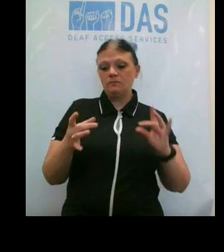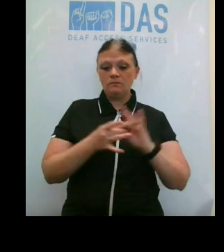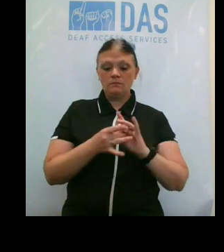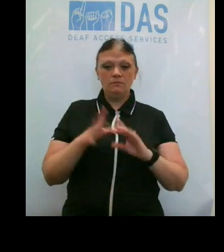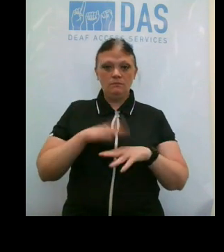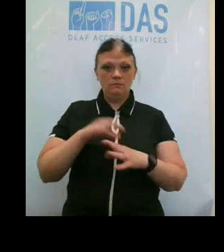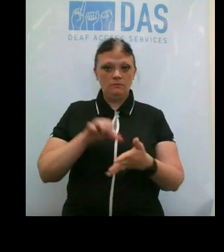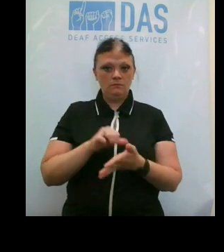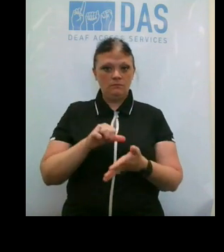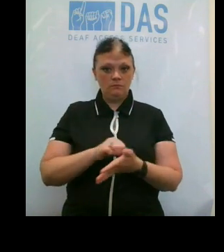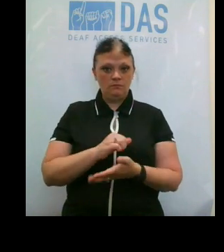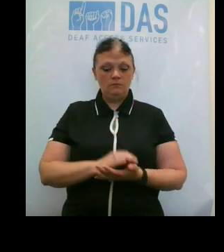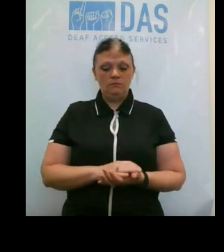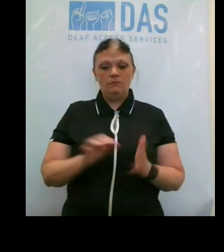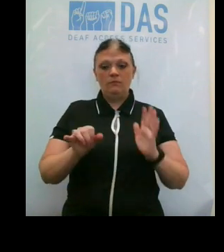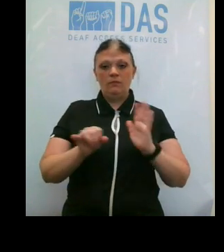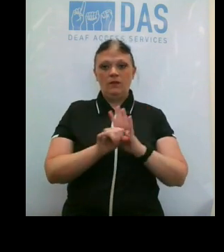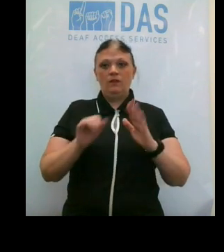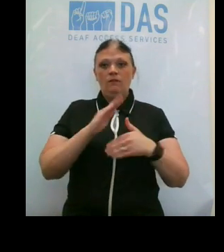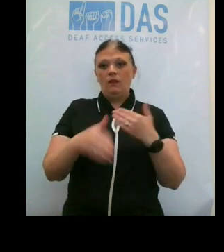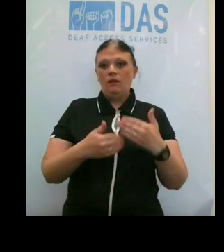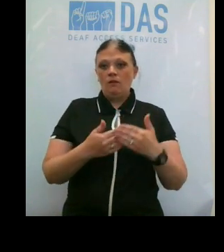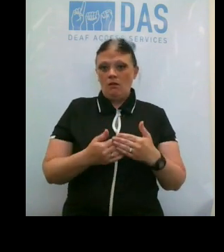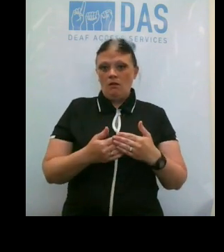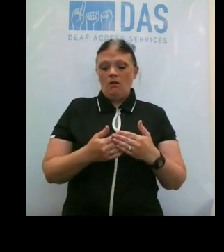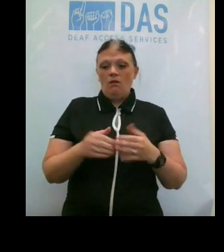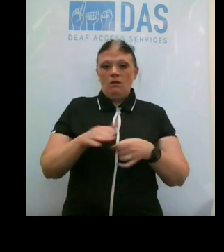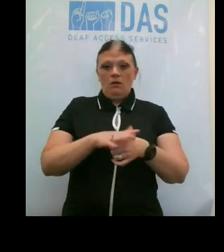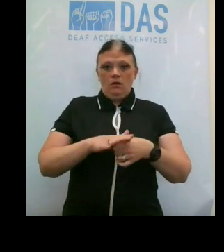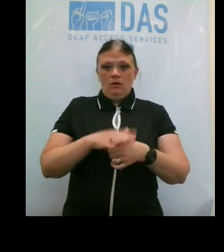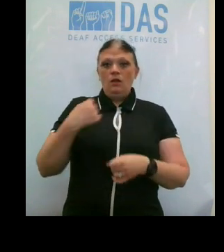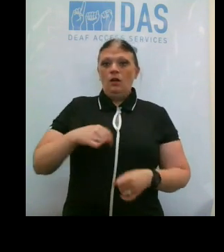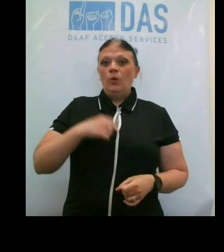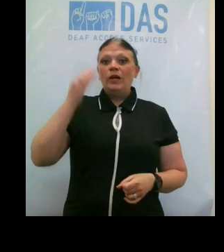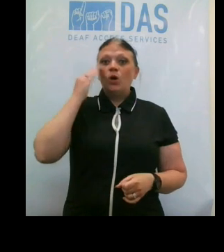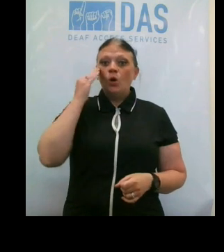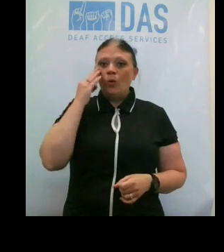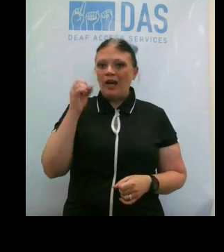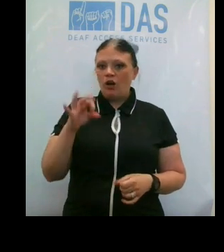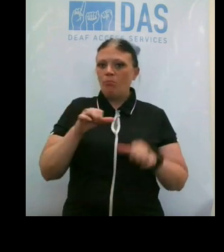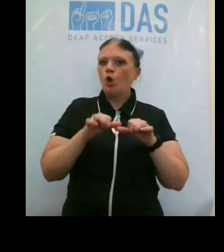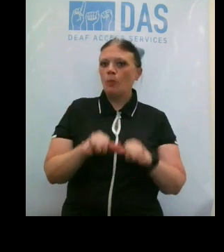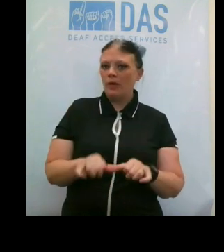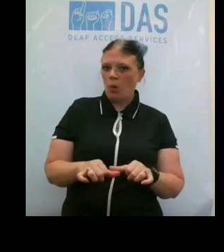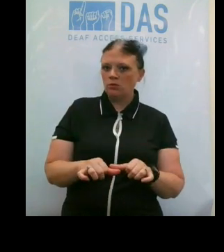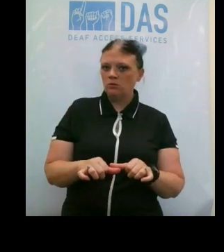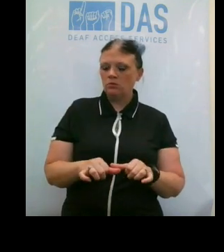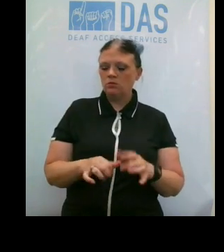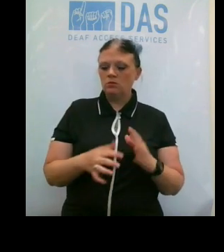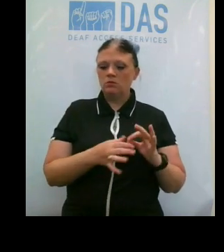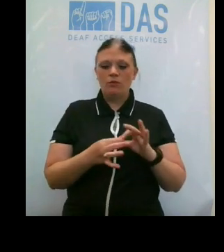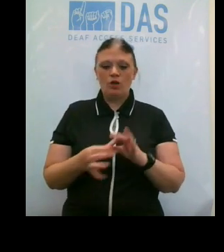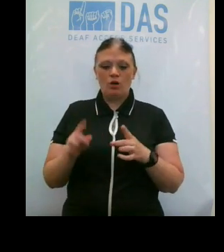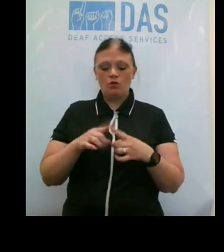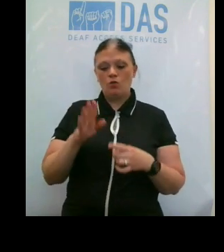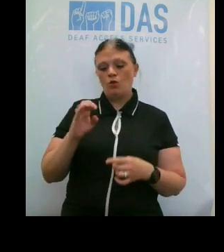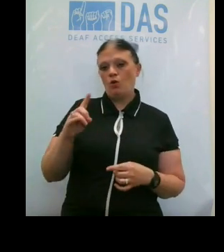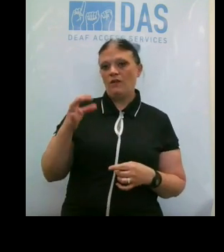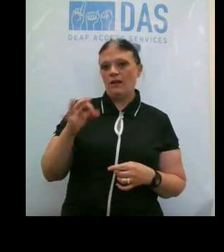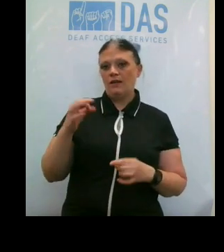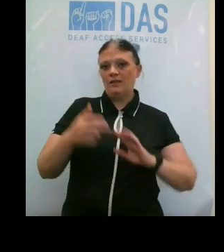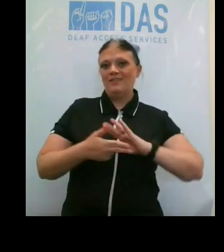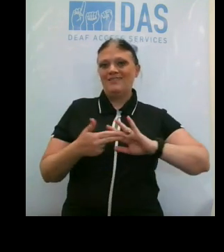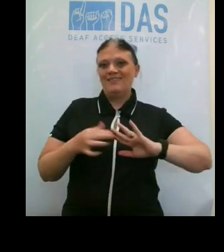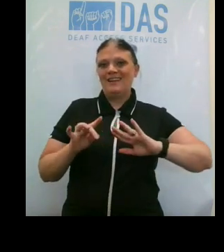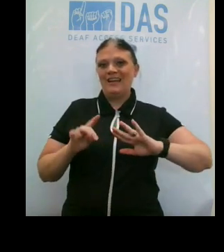COVID-19 page, and it is identifying all the locations that we are aware of, permanent ones, with regards to COVID-19